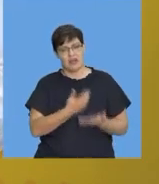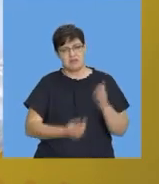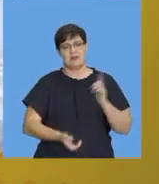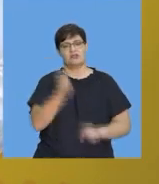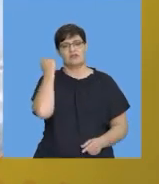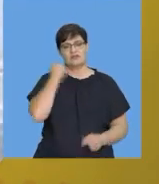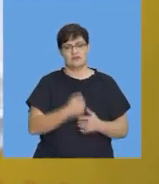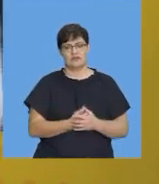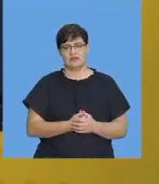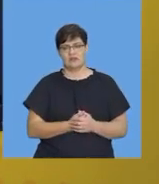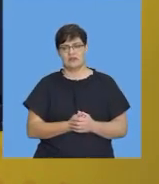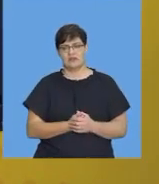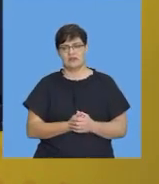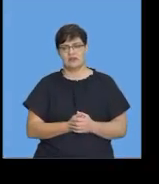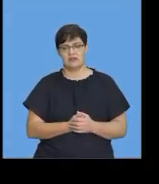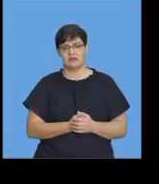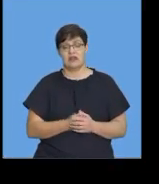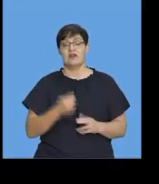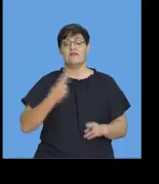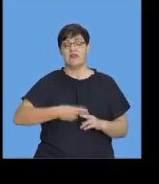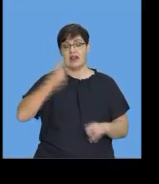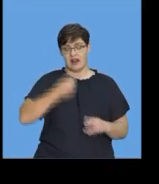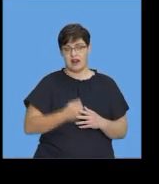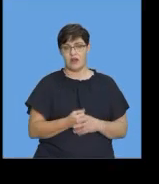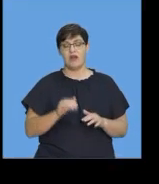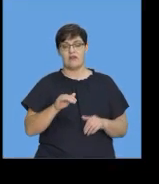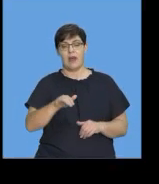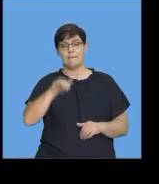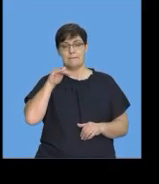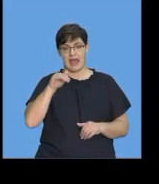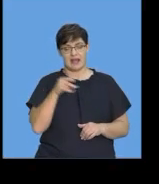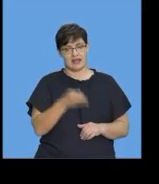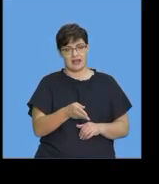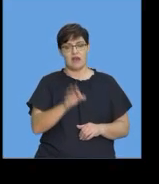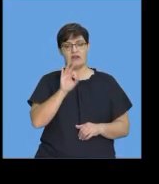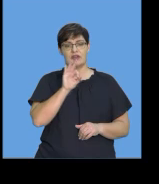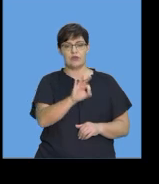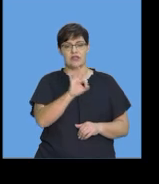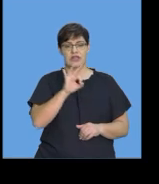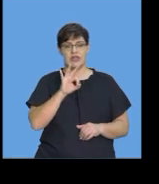achieve it. And then finally, you got your bank figure of